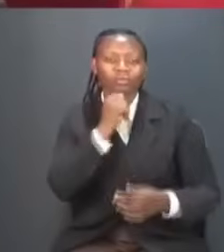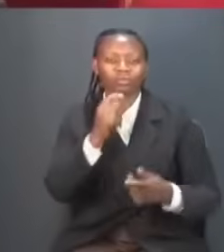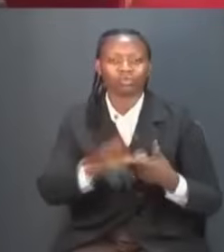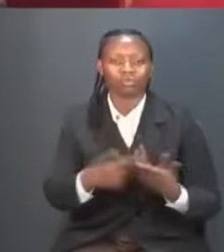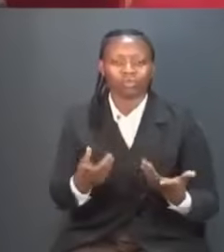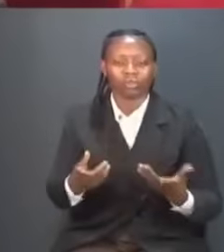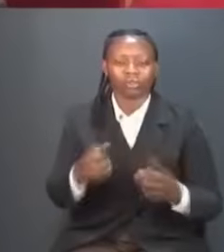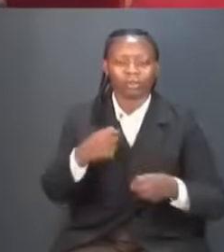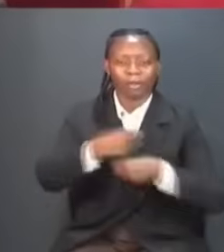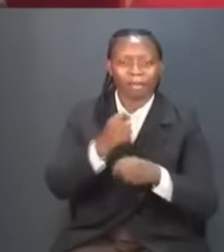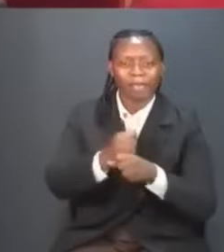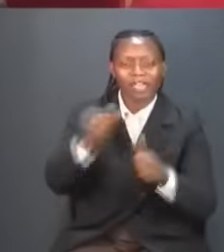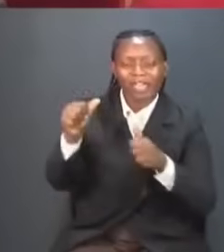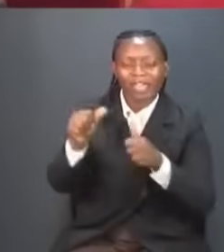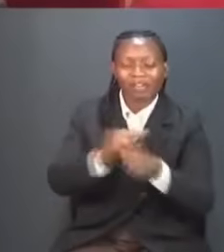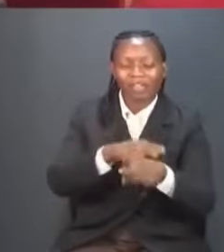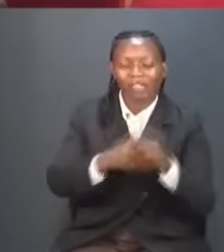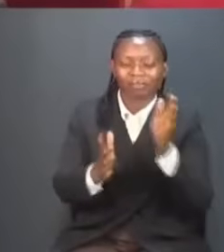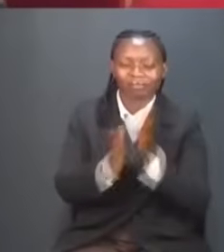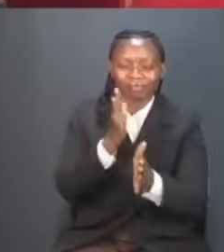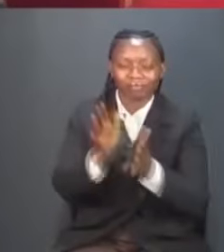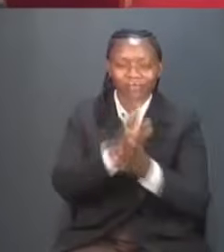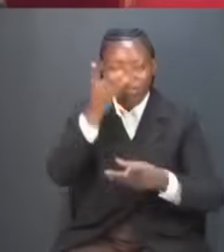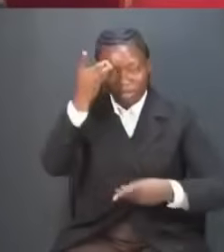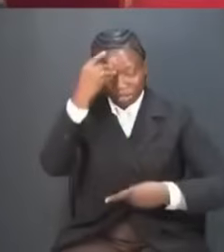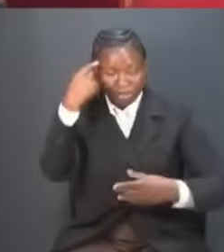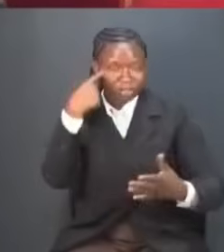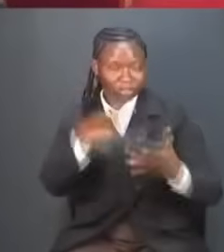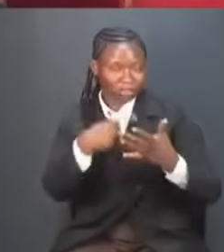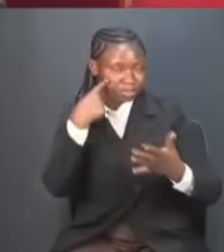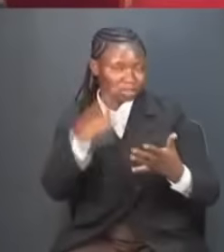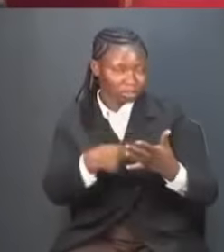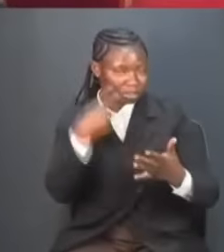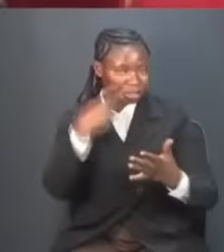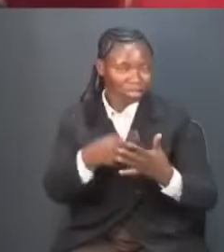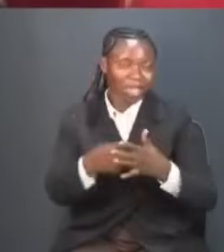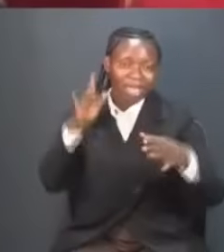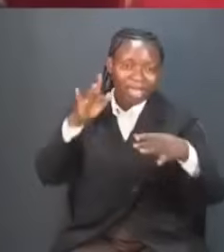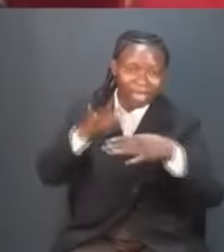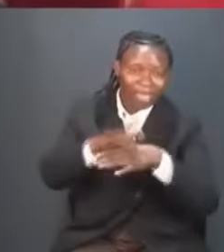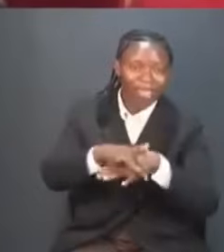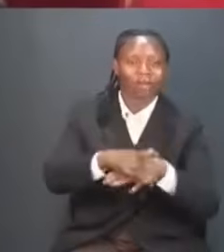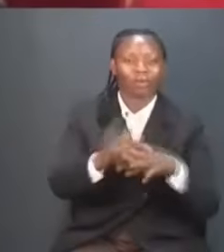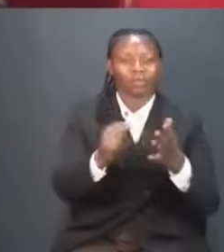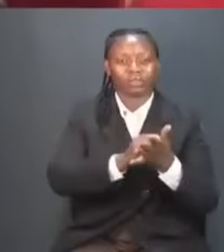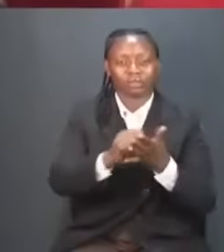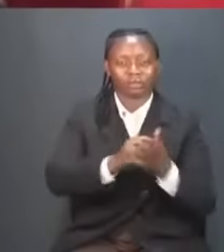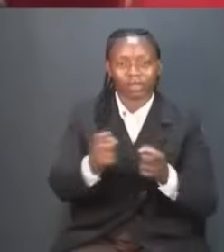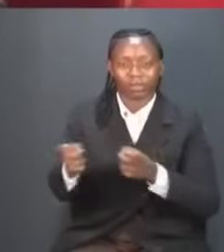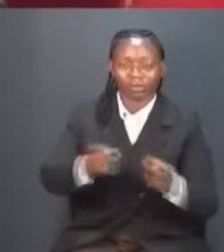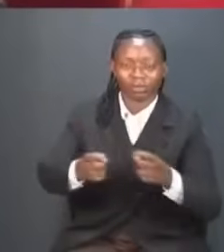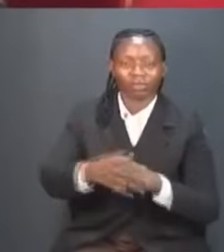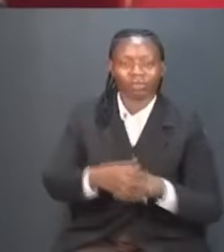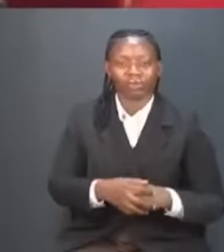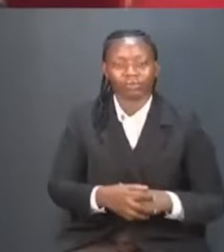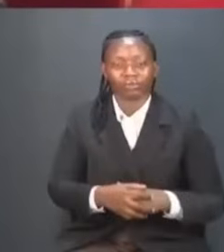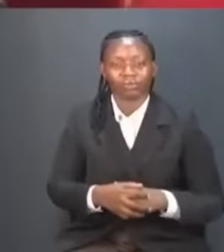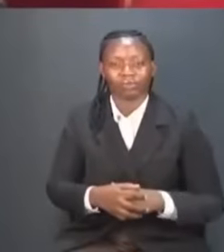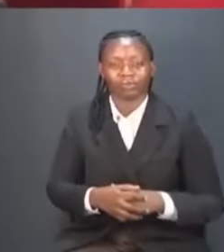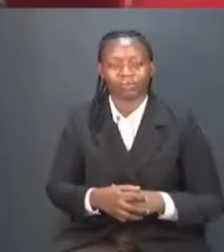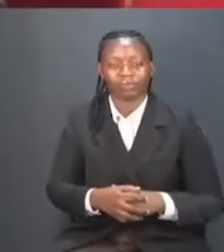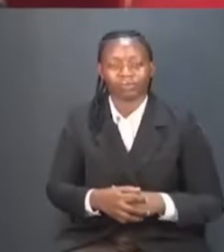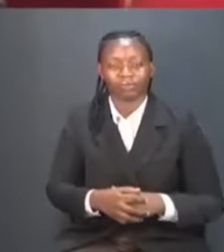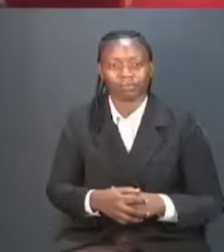enable timely and accurate disease diagnosis for prompt outbreak response and control. Veterinary